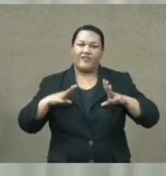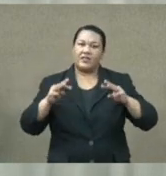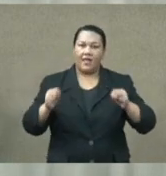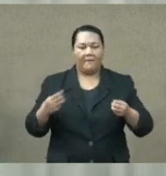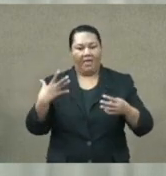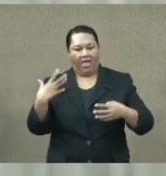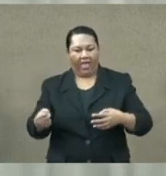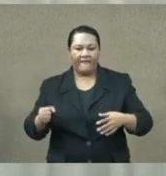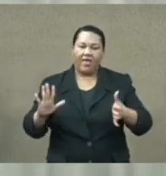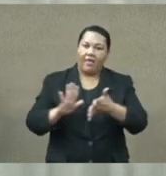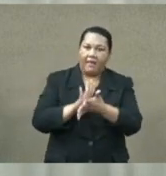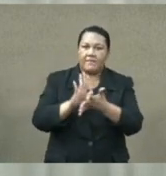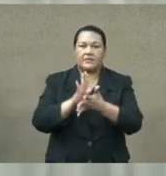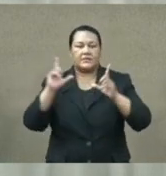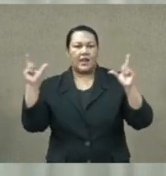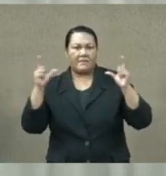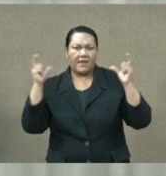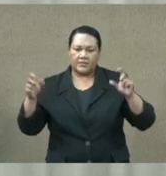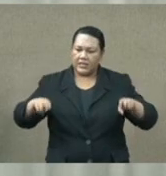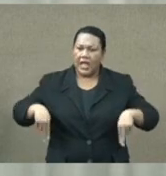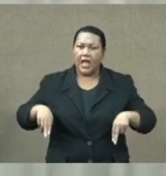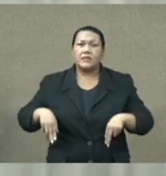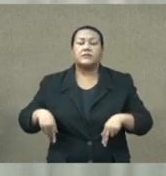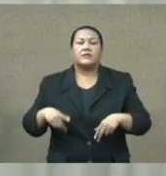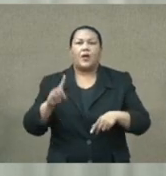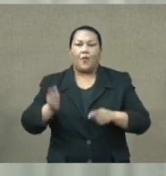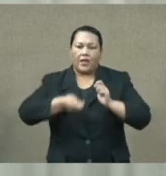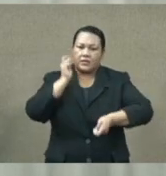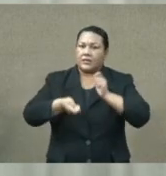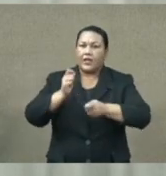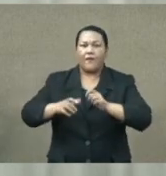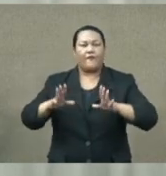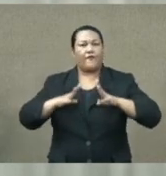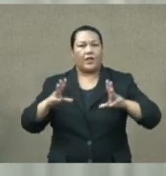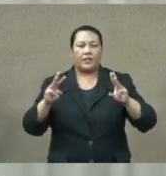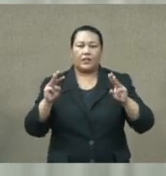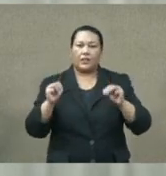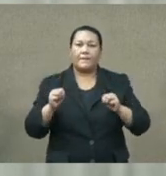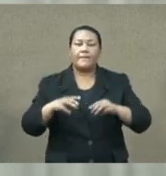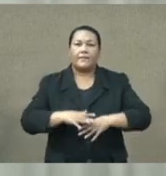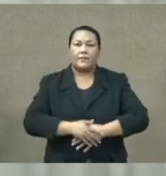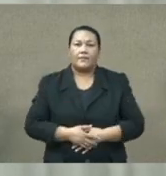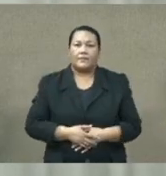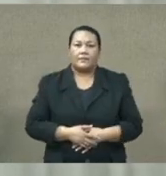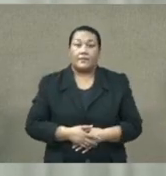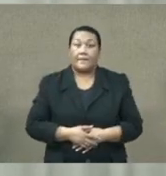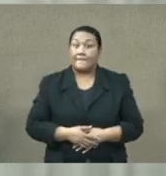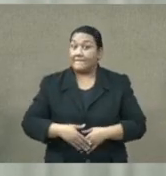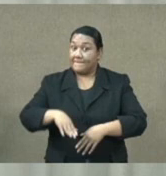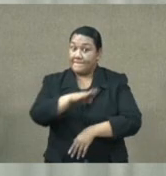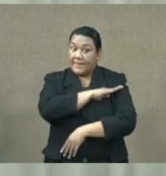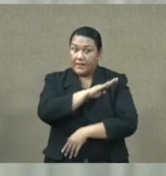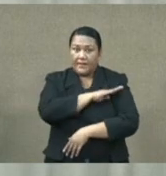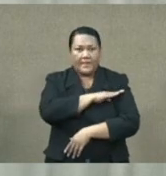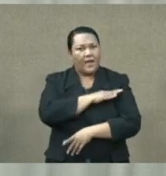the Fiji Times urged people to dance to the drums of freedom. Mr. Bainimarama is completely out of